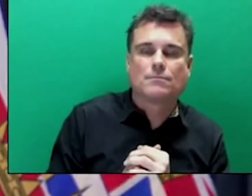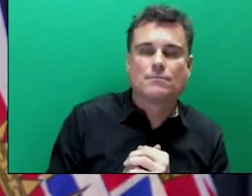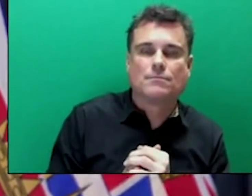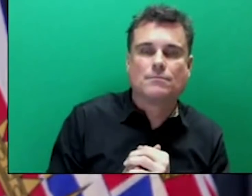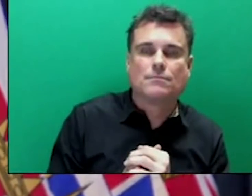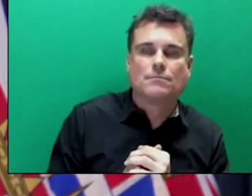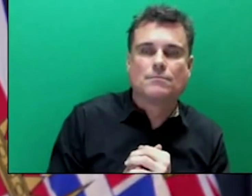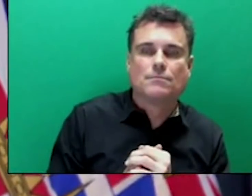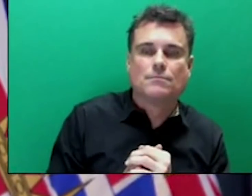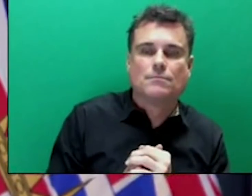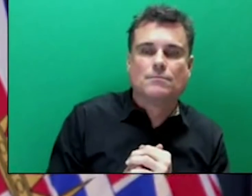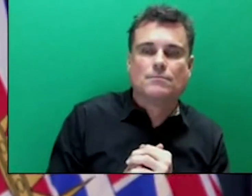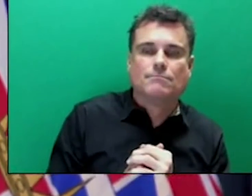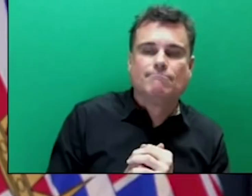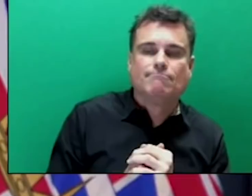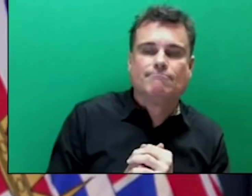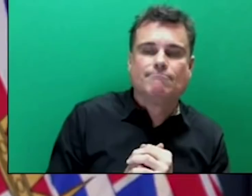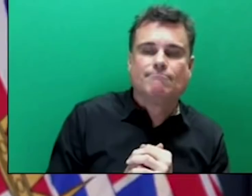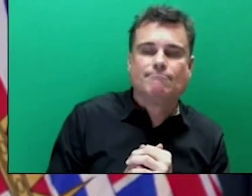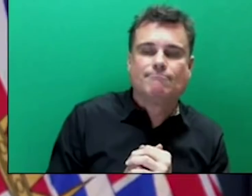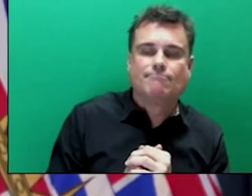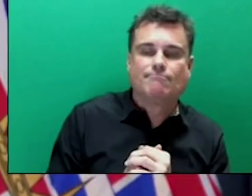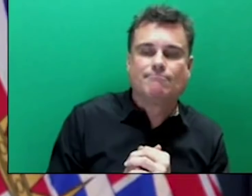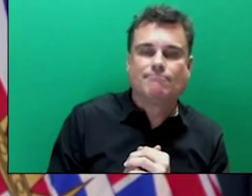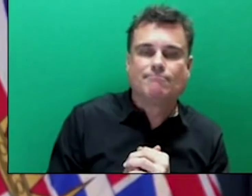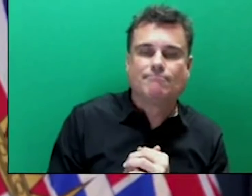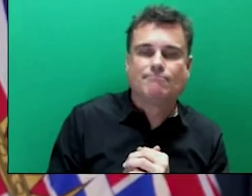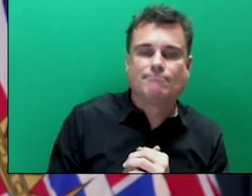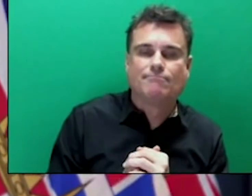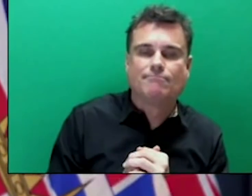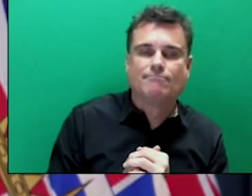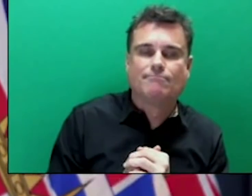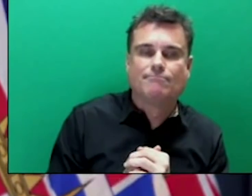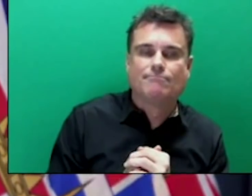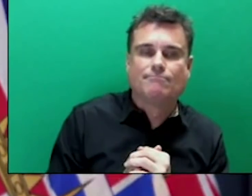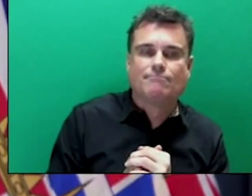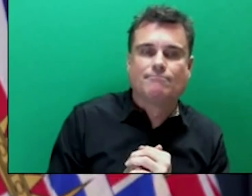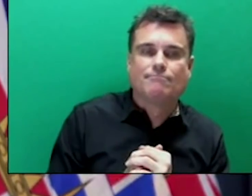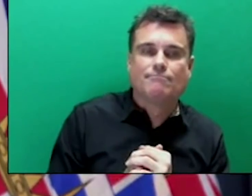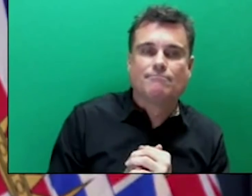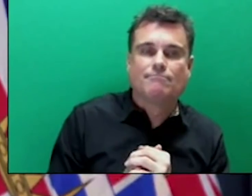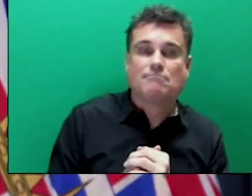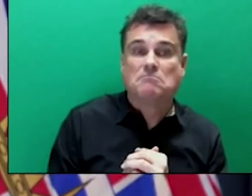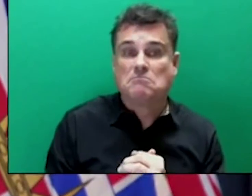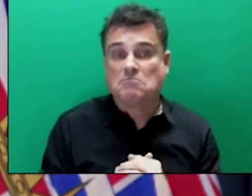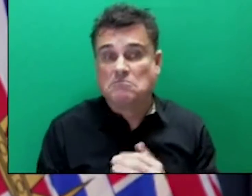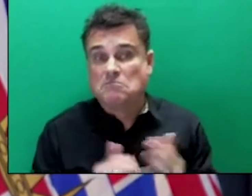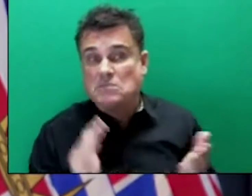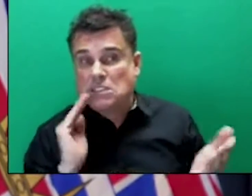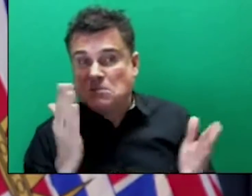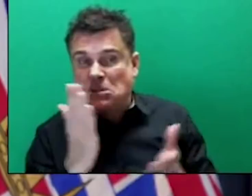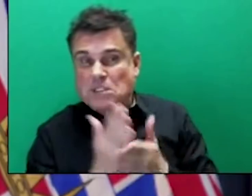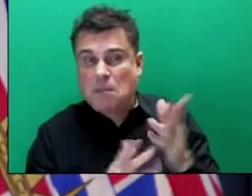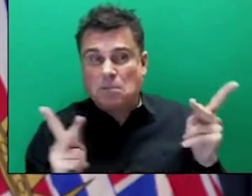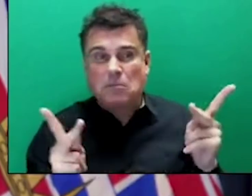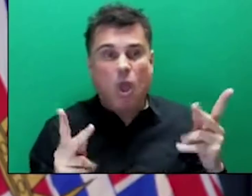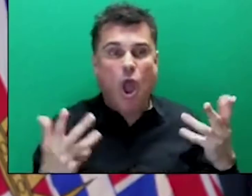are already doing it, kind of gathering it, even if it's banned. So,